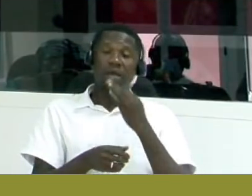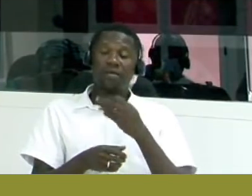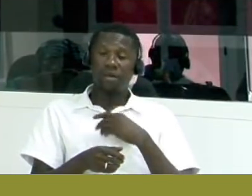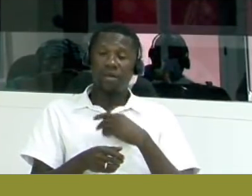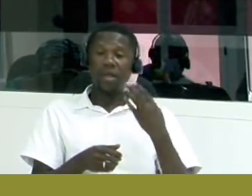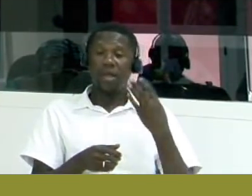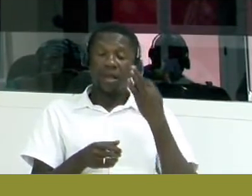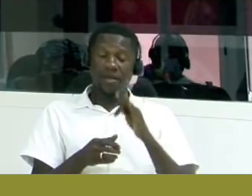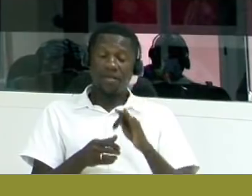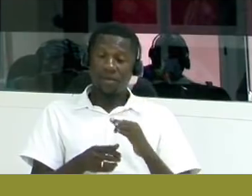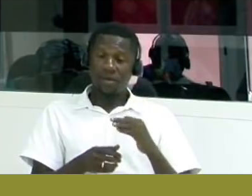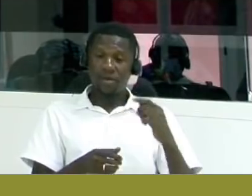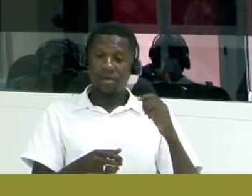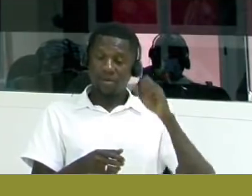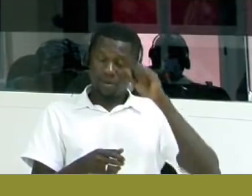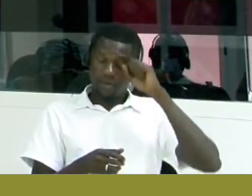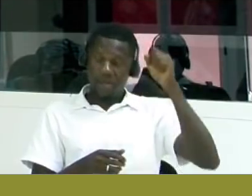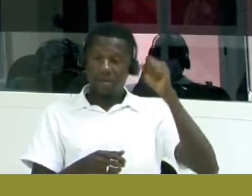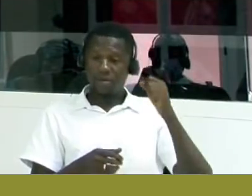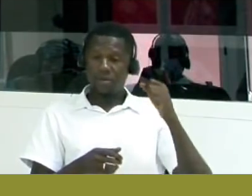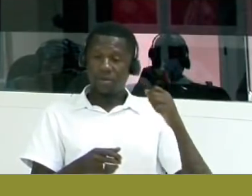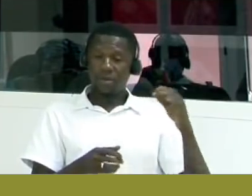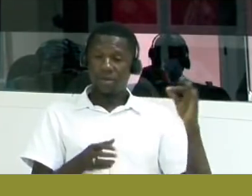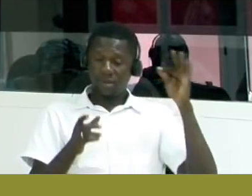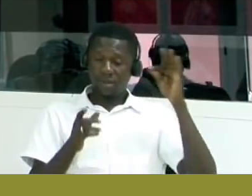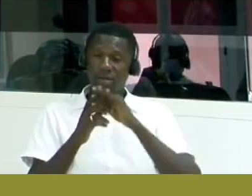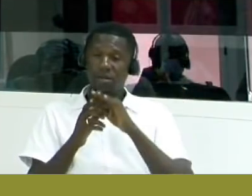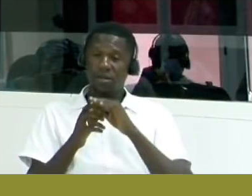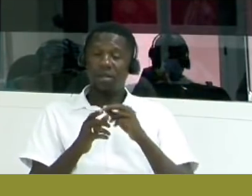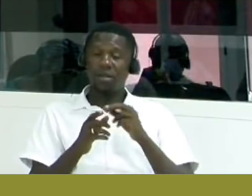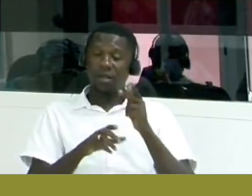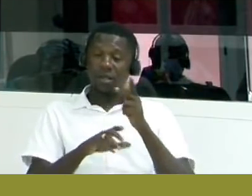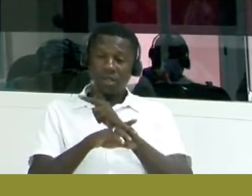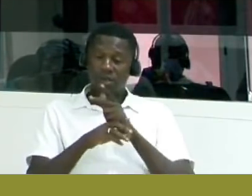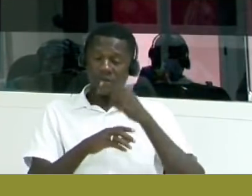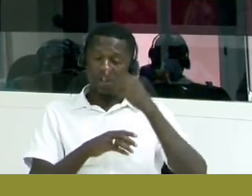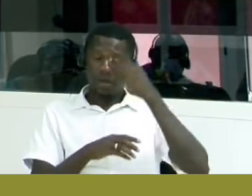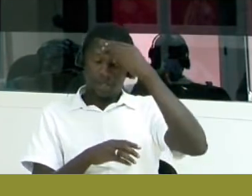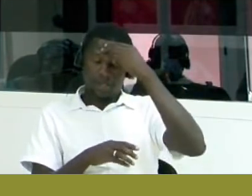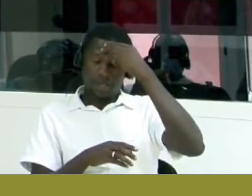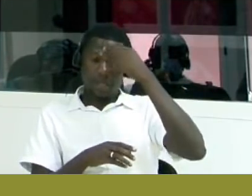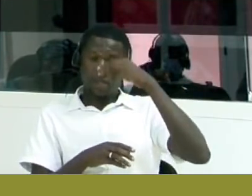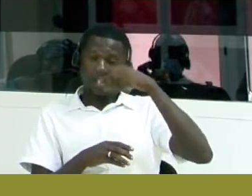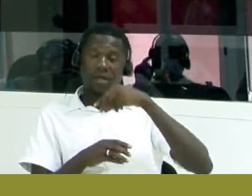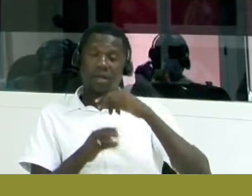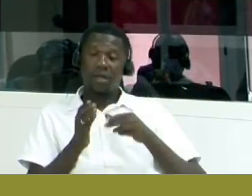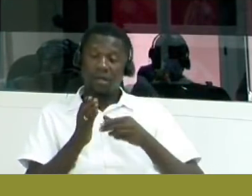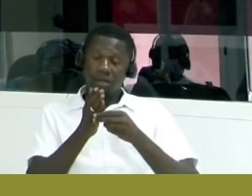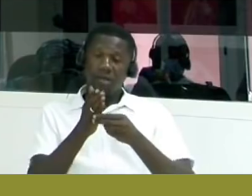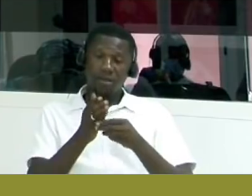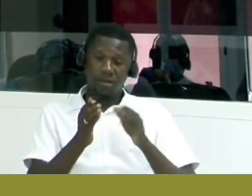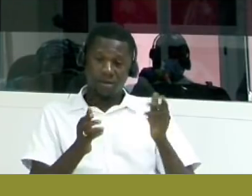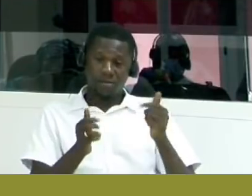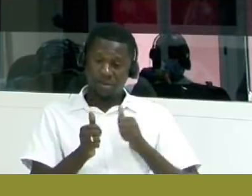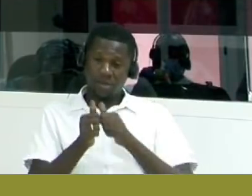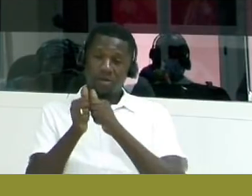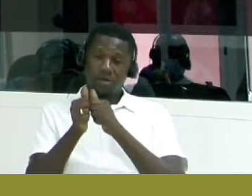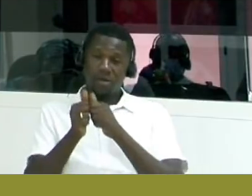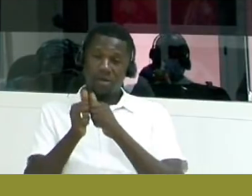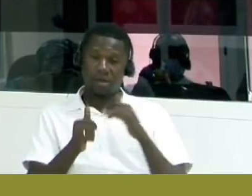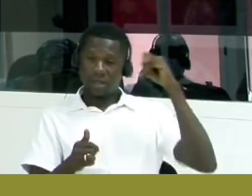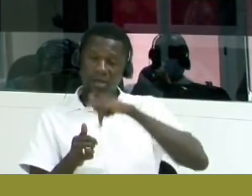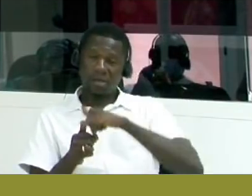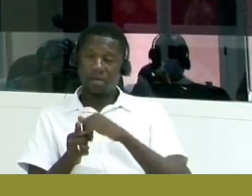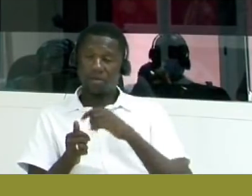the president is traveling, the security heads see him off at the airport. And when I realized that I had only something